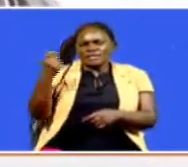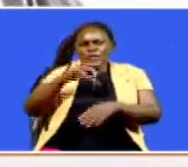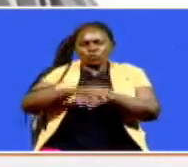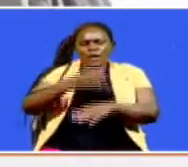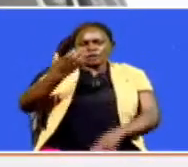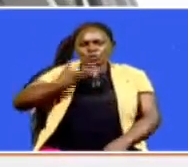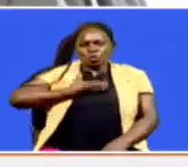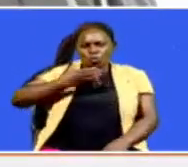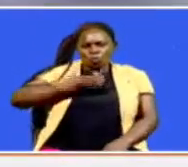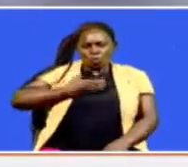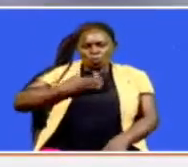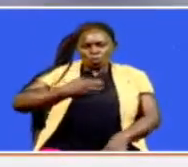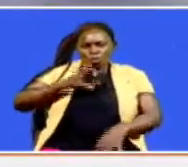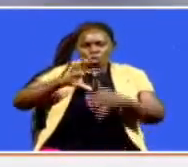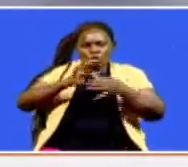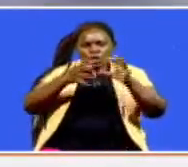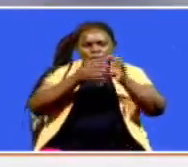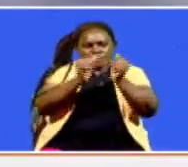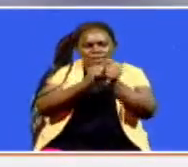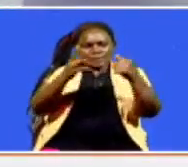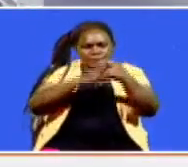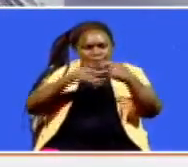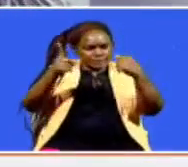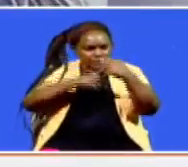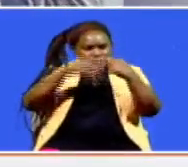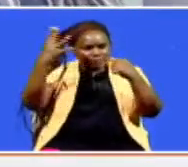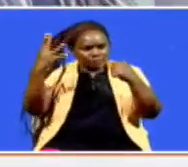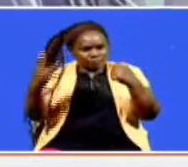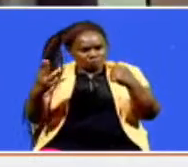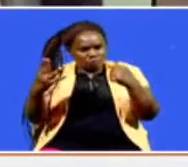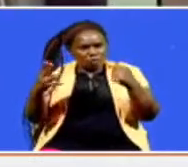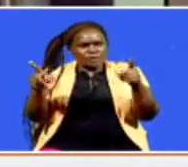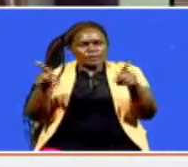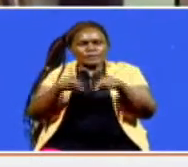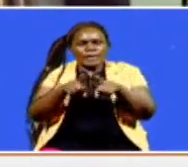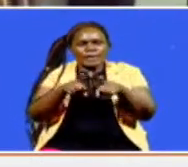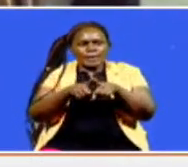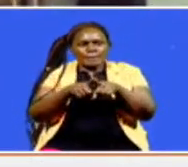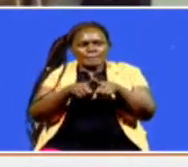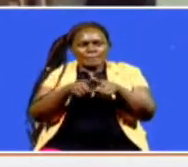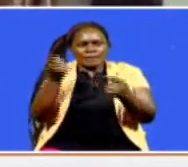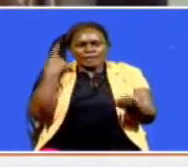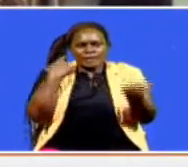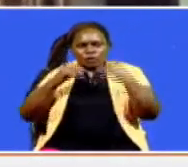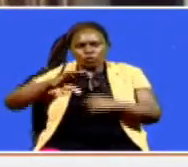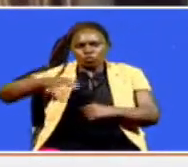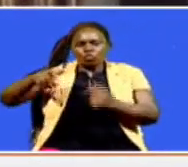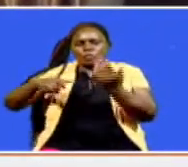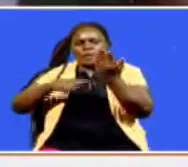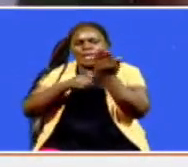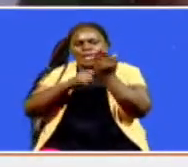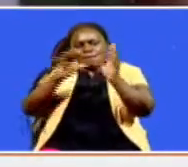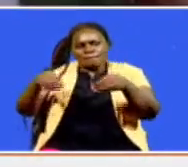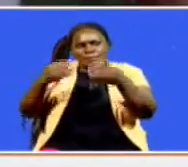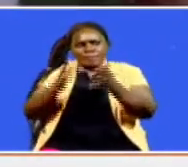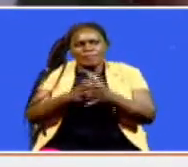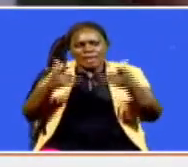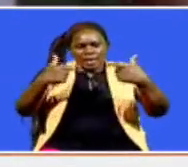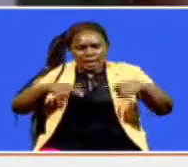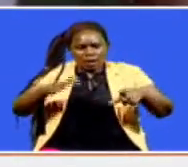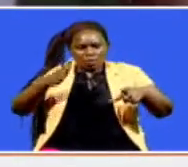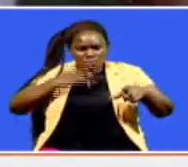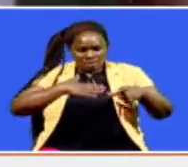medal for the country in Olympics in 1964, being honored by the naming of Kericho Green Stadium after him. Allow me